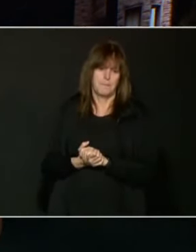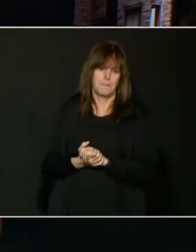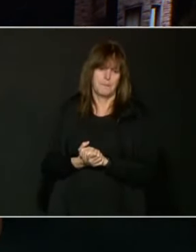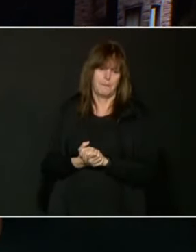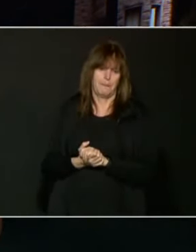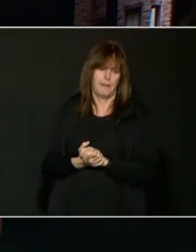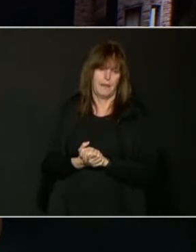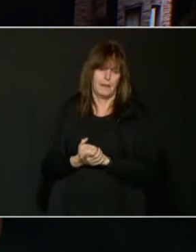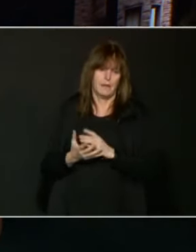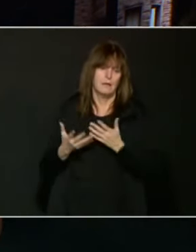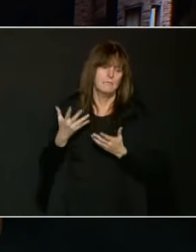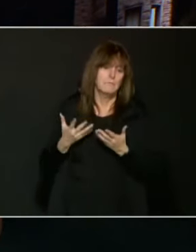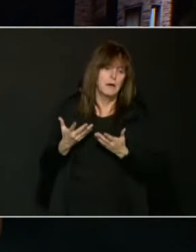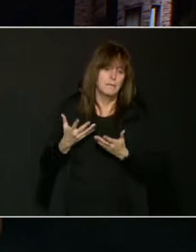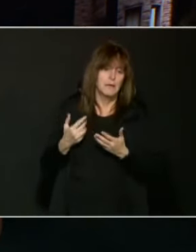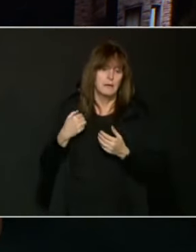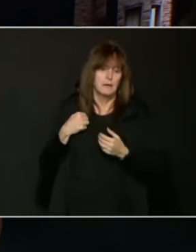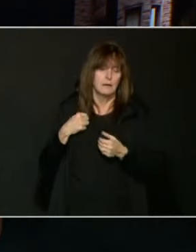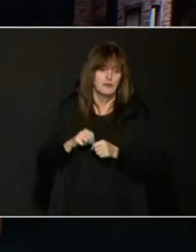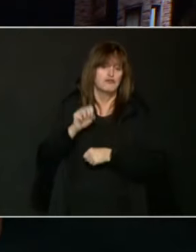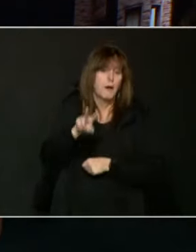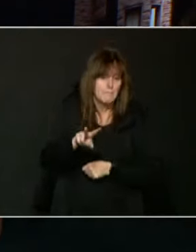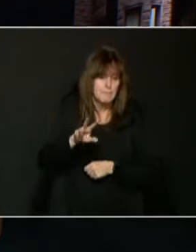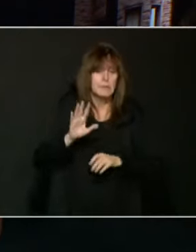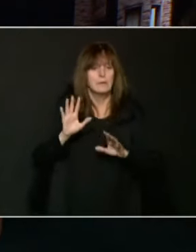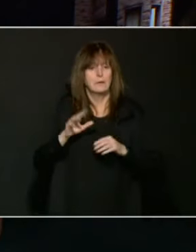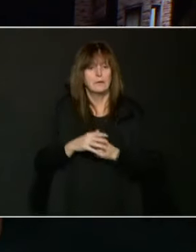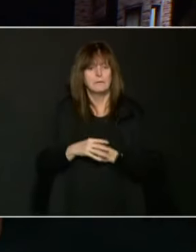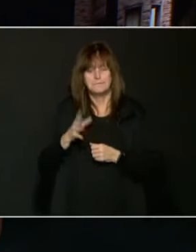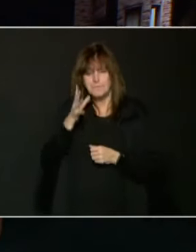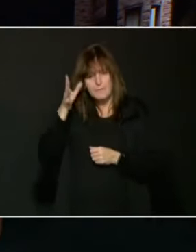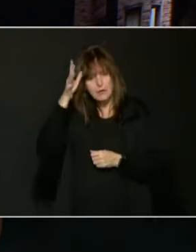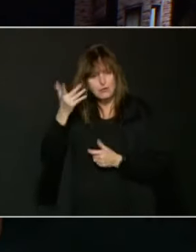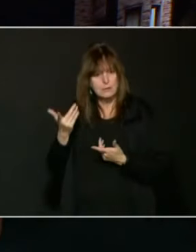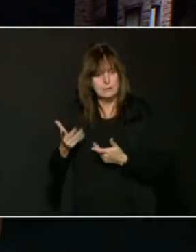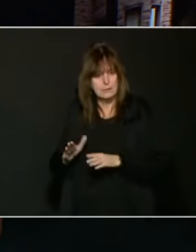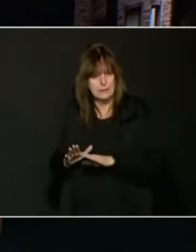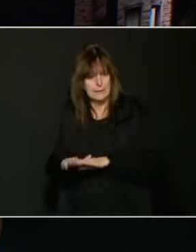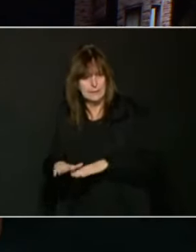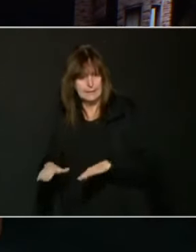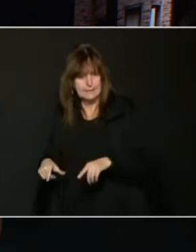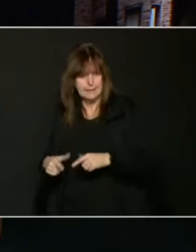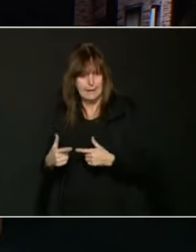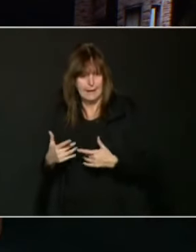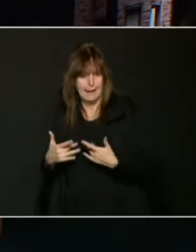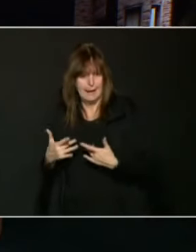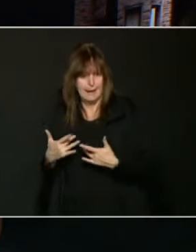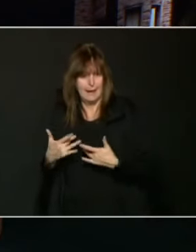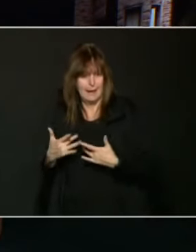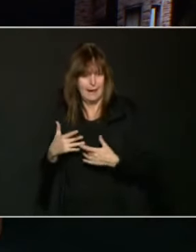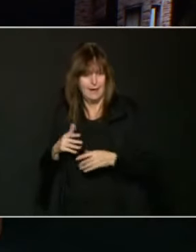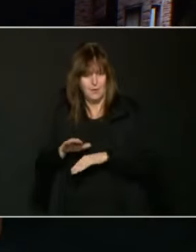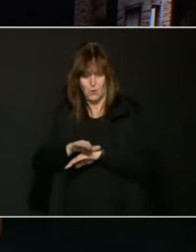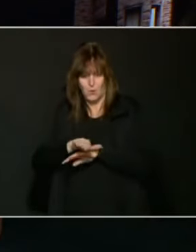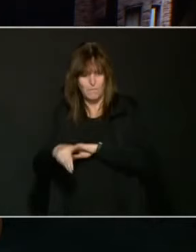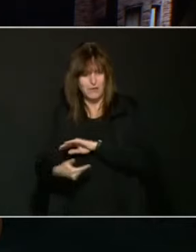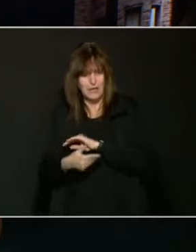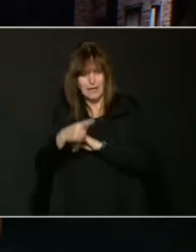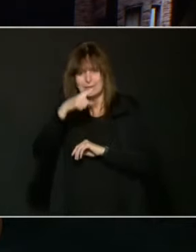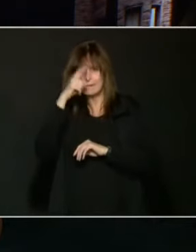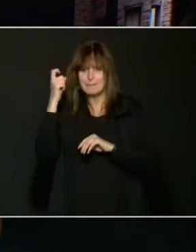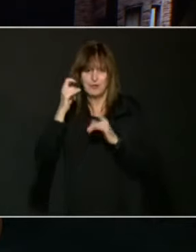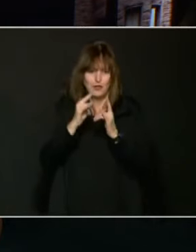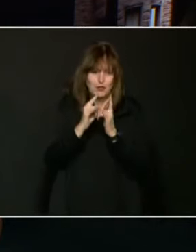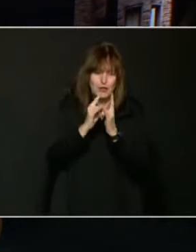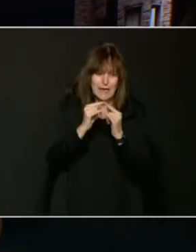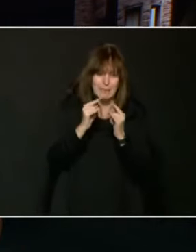and kids are wondering what your thoughts are on this. Overnight summer camps. We have the variants as the wild card. It's